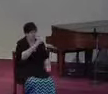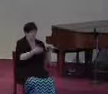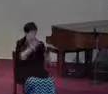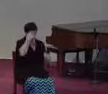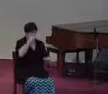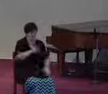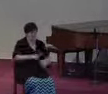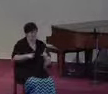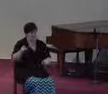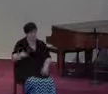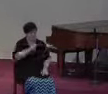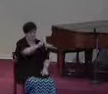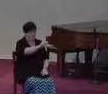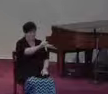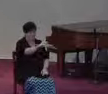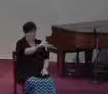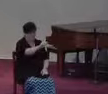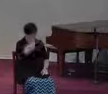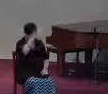Shopping very difficult.